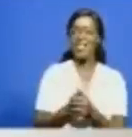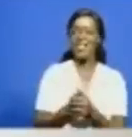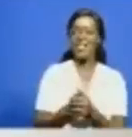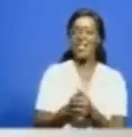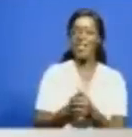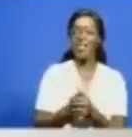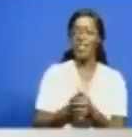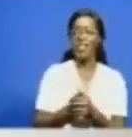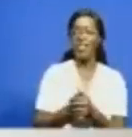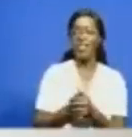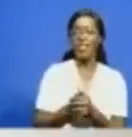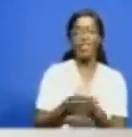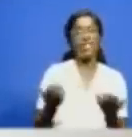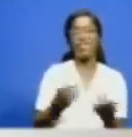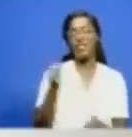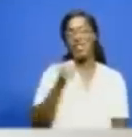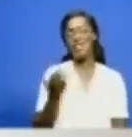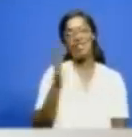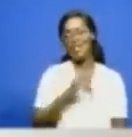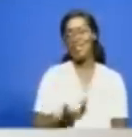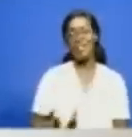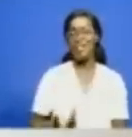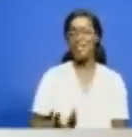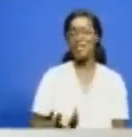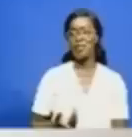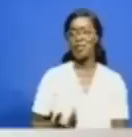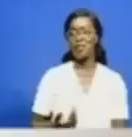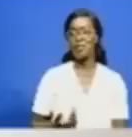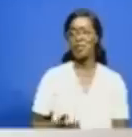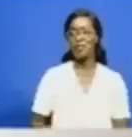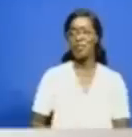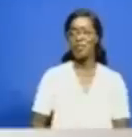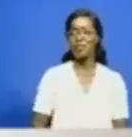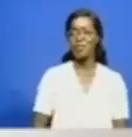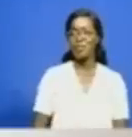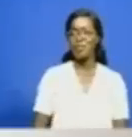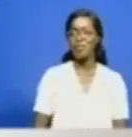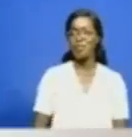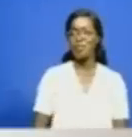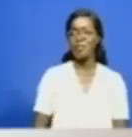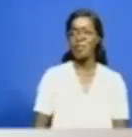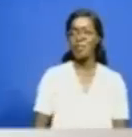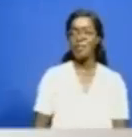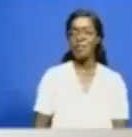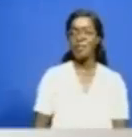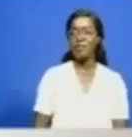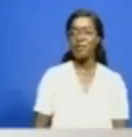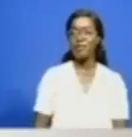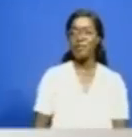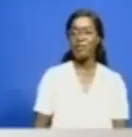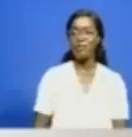Lakini sasa tumetulia, tumezeeka jameni. Tumezeeka. So, fellow